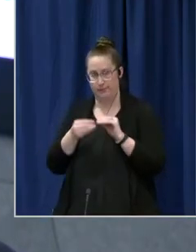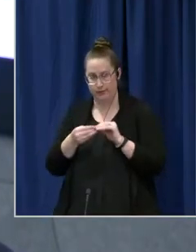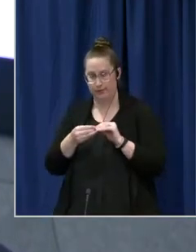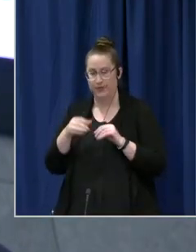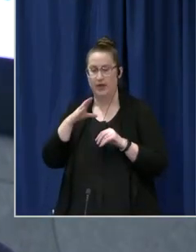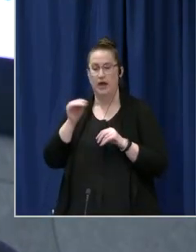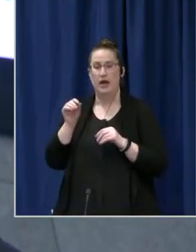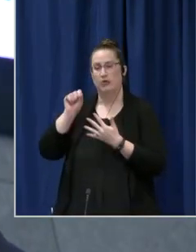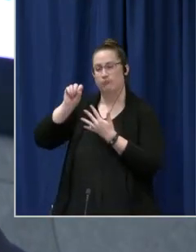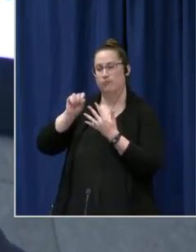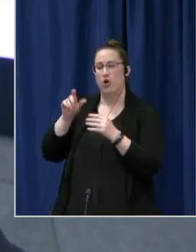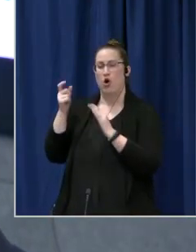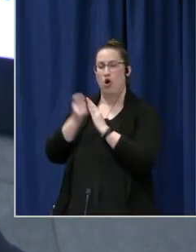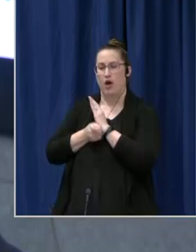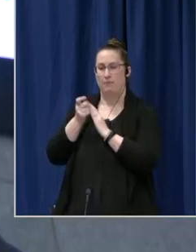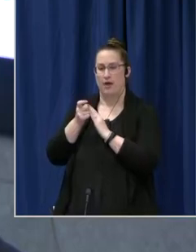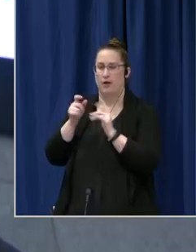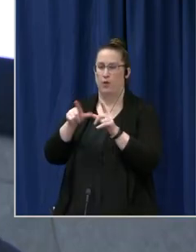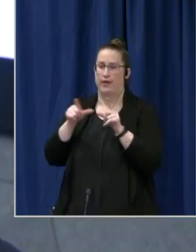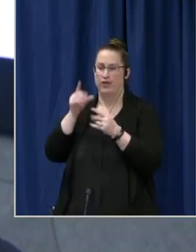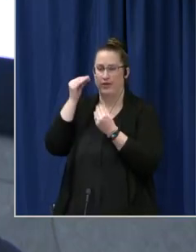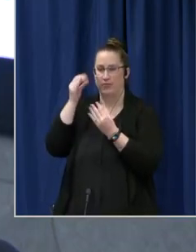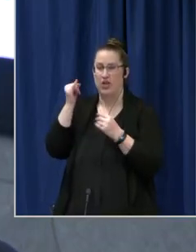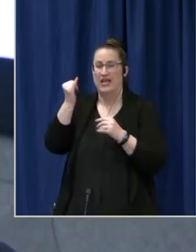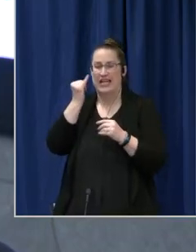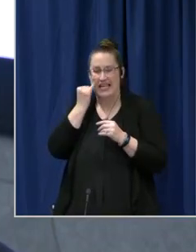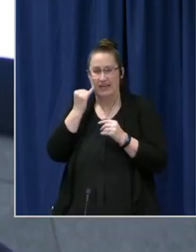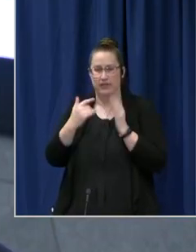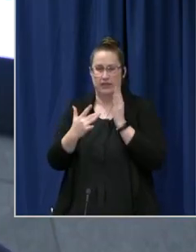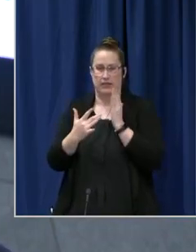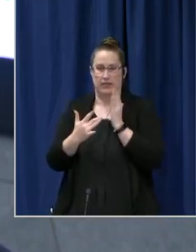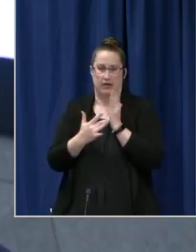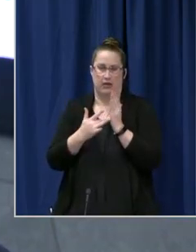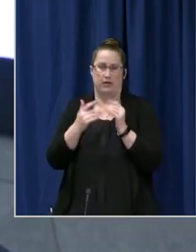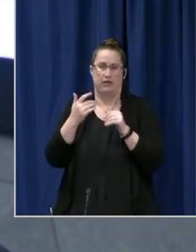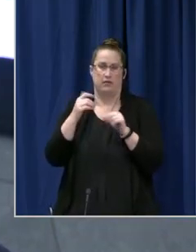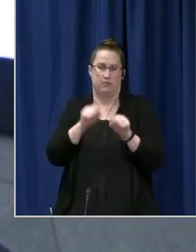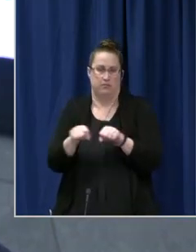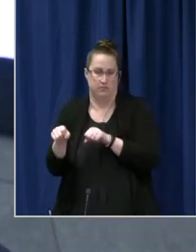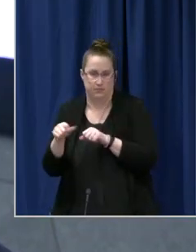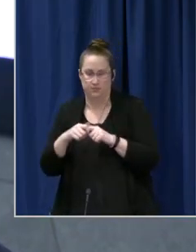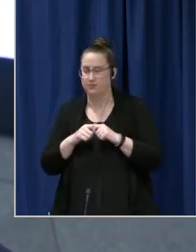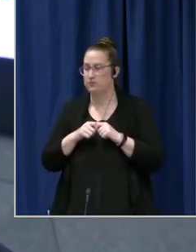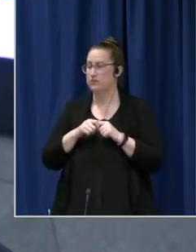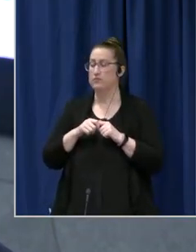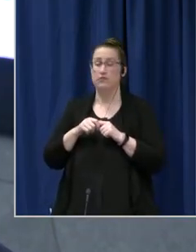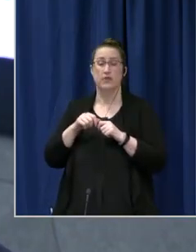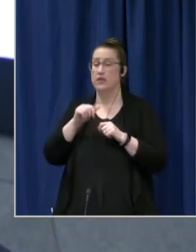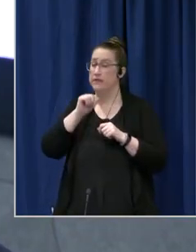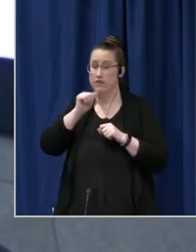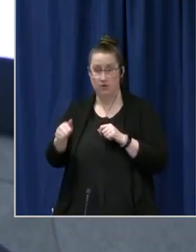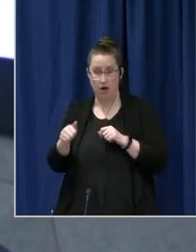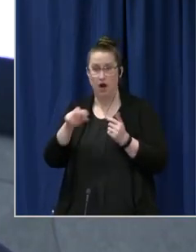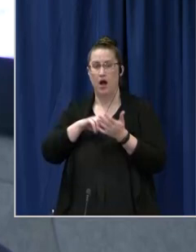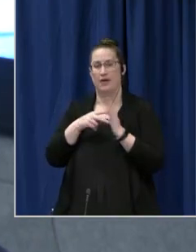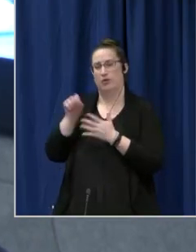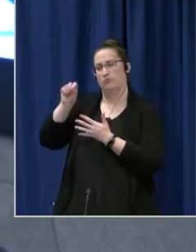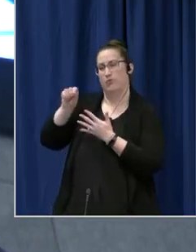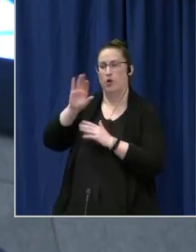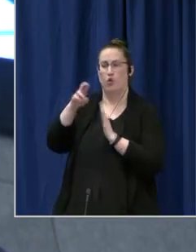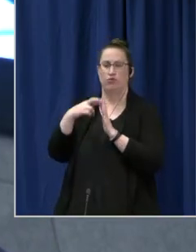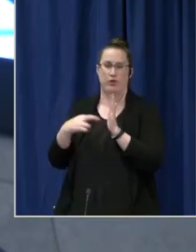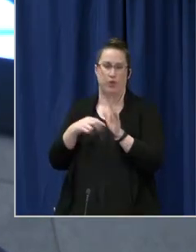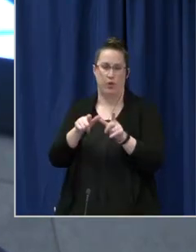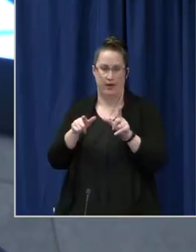deliver automatic dispatchable location if it's technically feasible. Otherwise, they would deliver your registered location. And